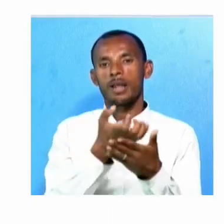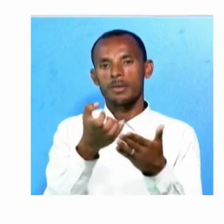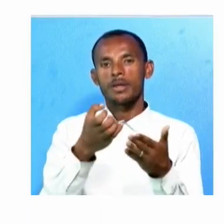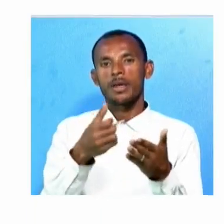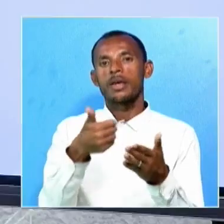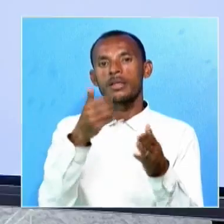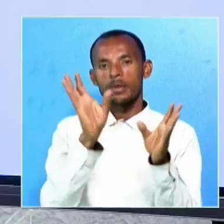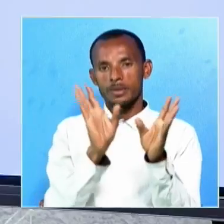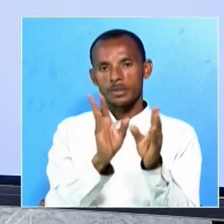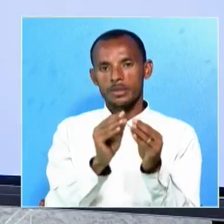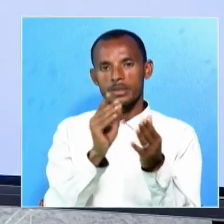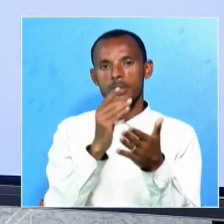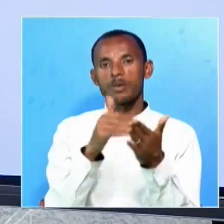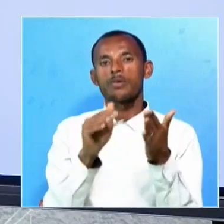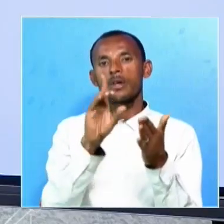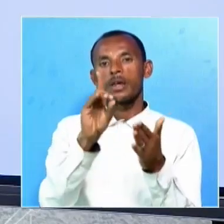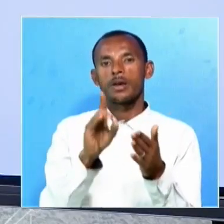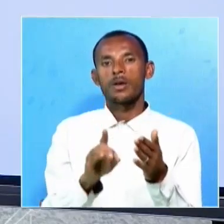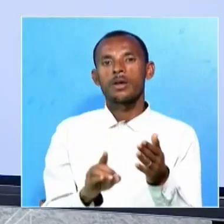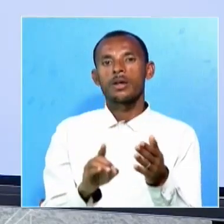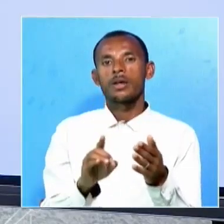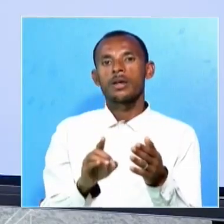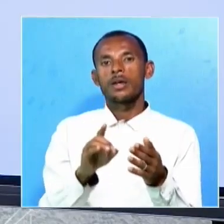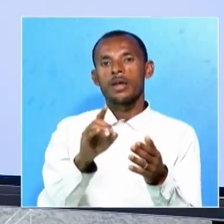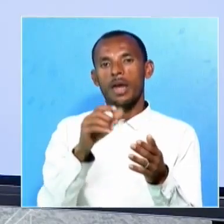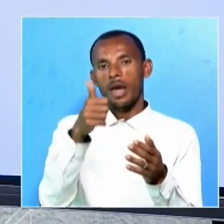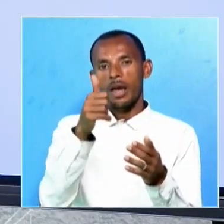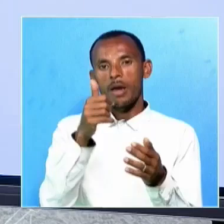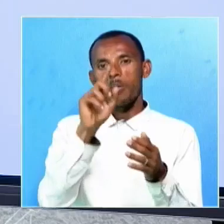elements 1 and 2.